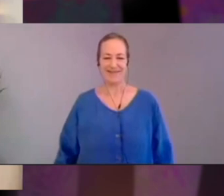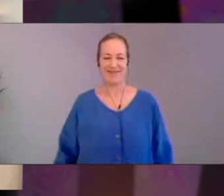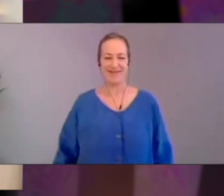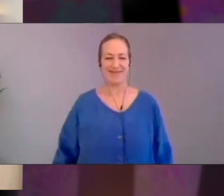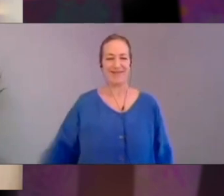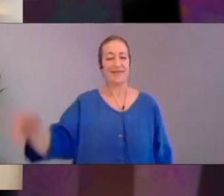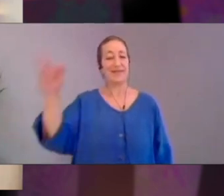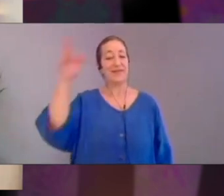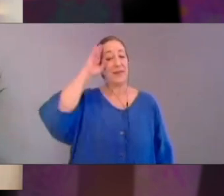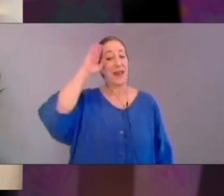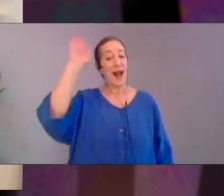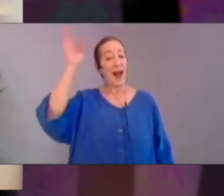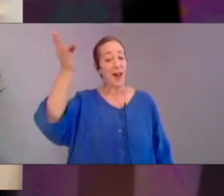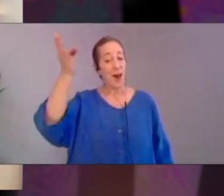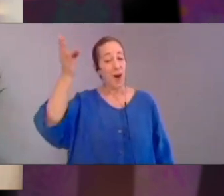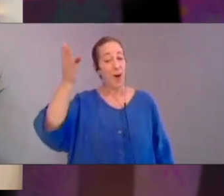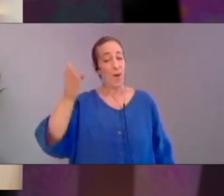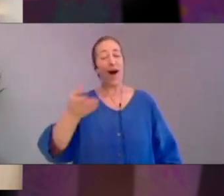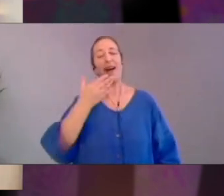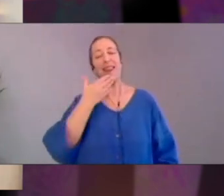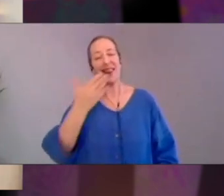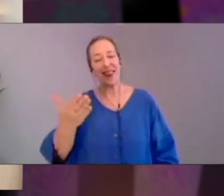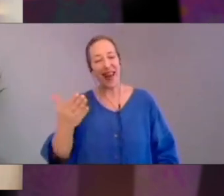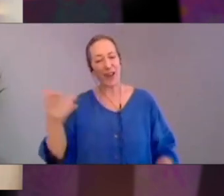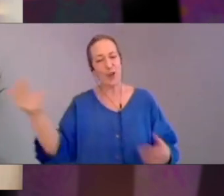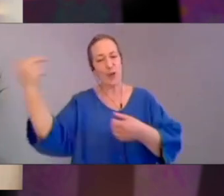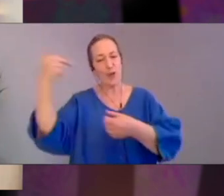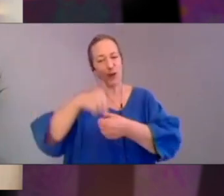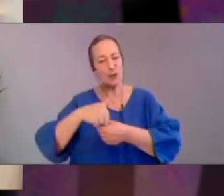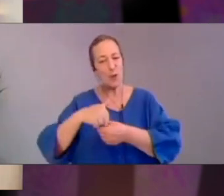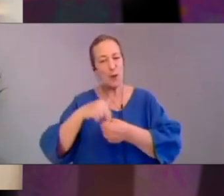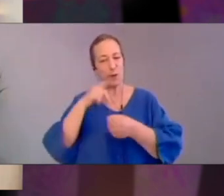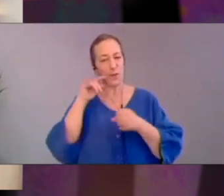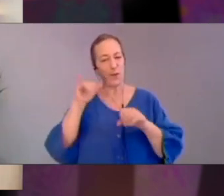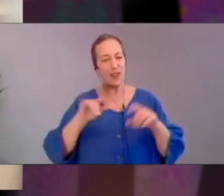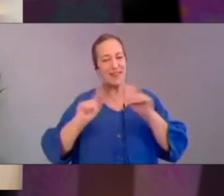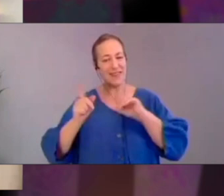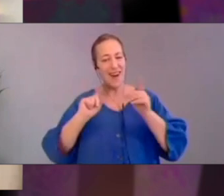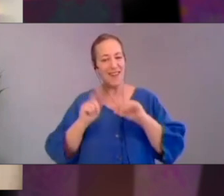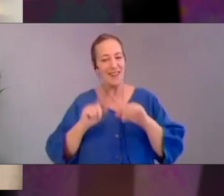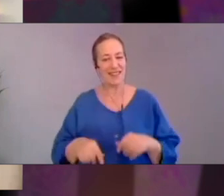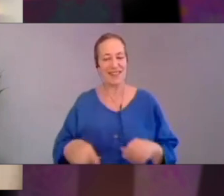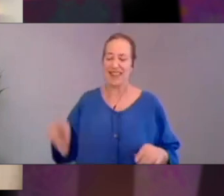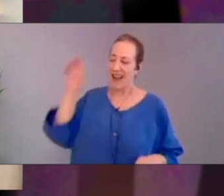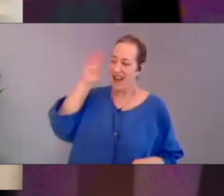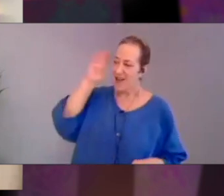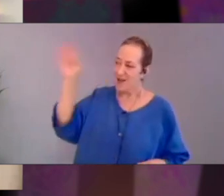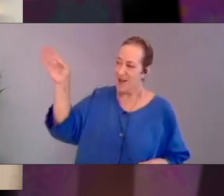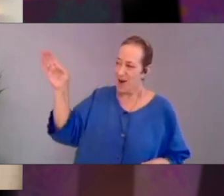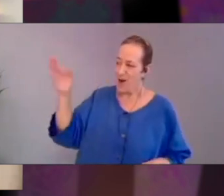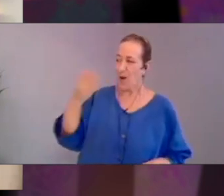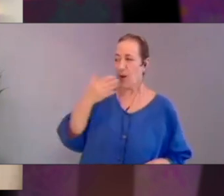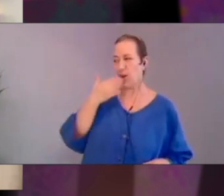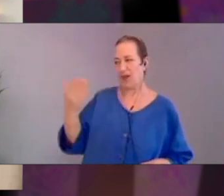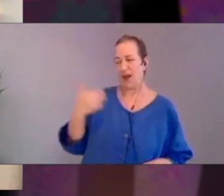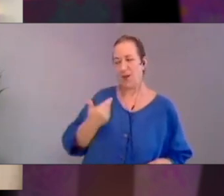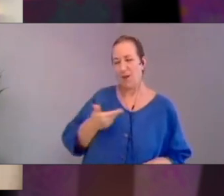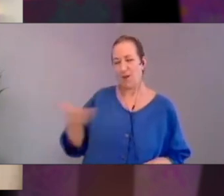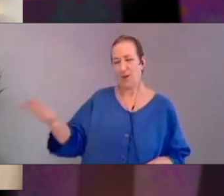Aloha, Ashley, and welcome. Thank you so much for joining me for this conversation. Hello, Christopher. Thank you so much for having